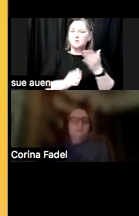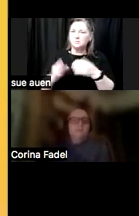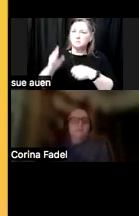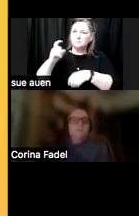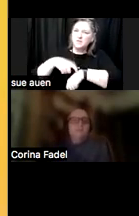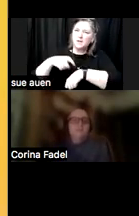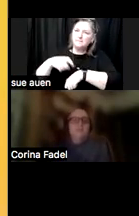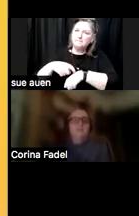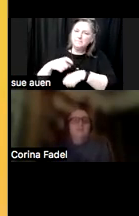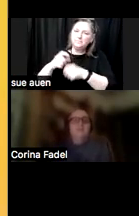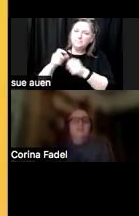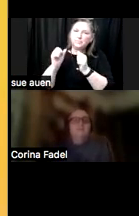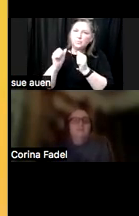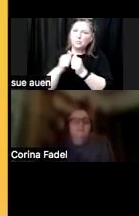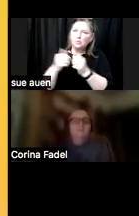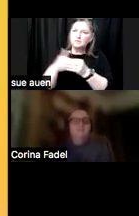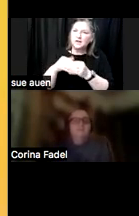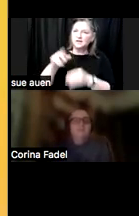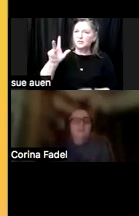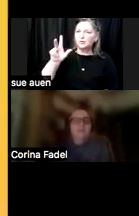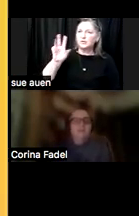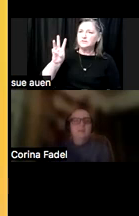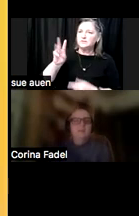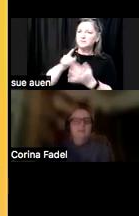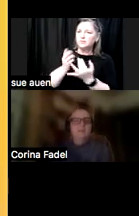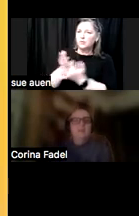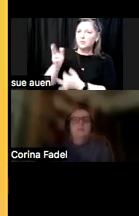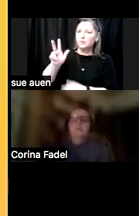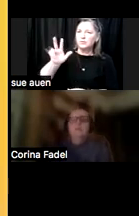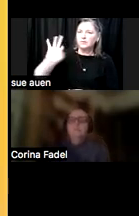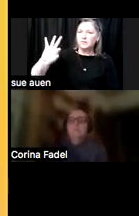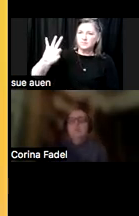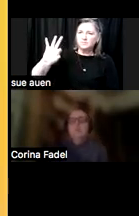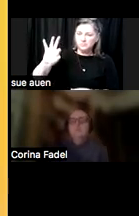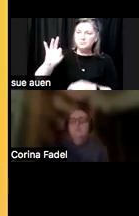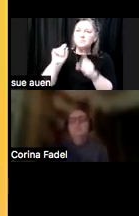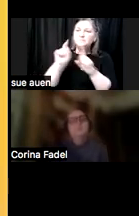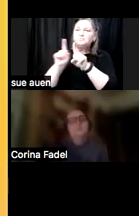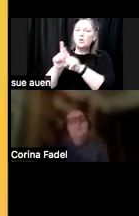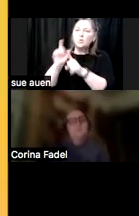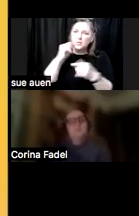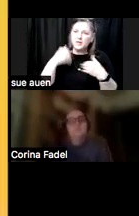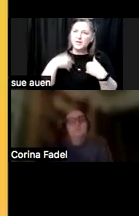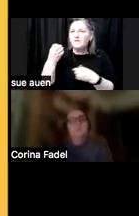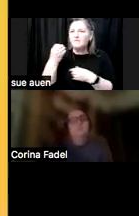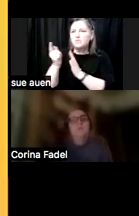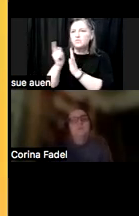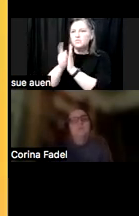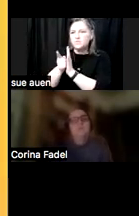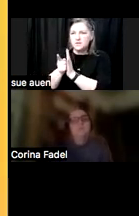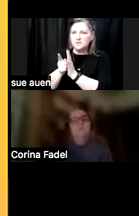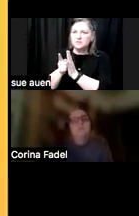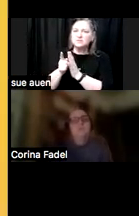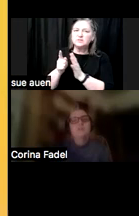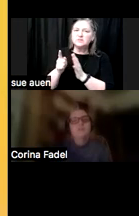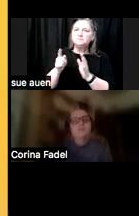time with slides 36 through 39. And we'll also have just a few minutes here